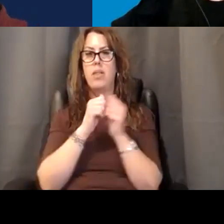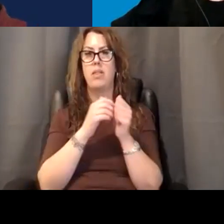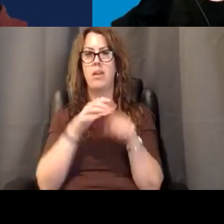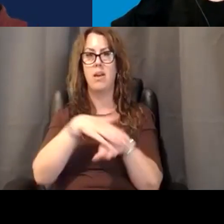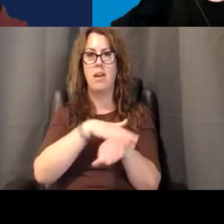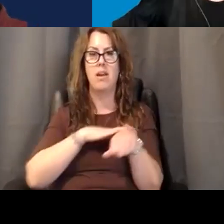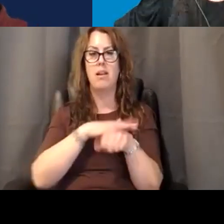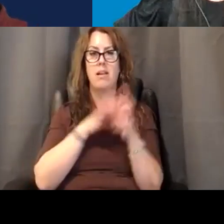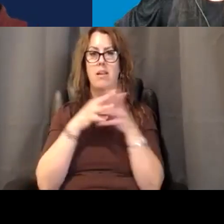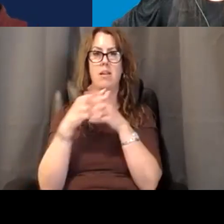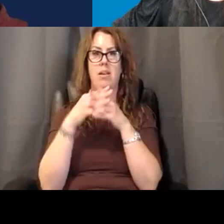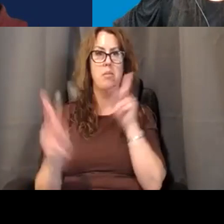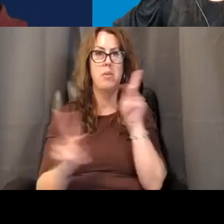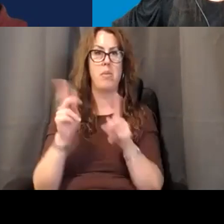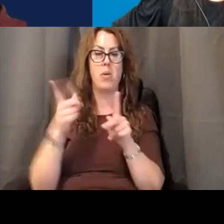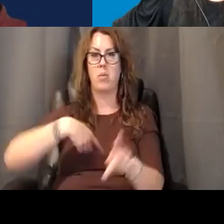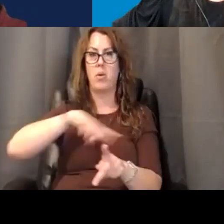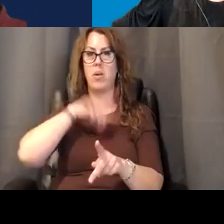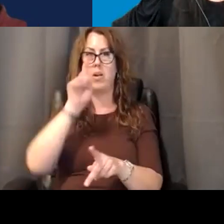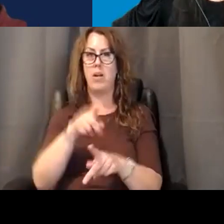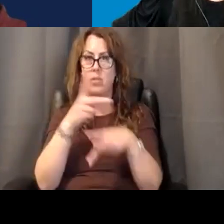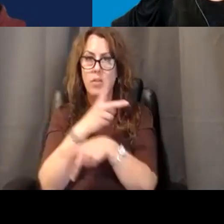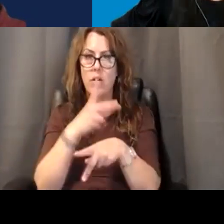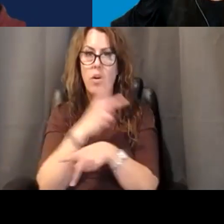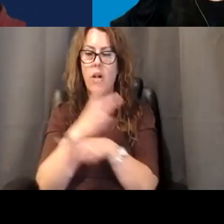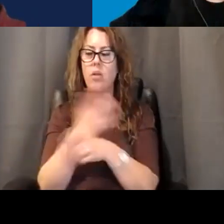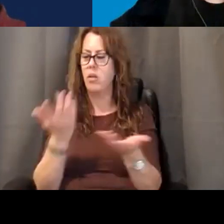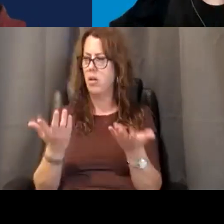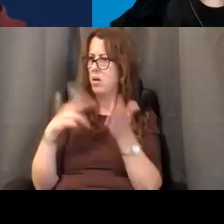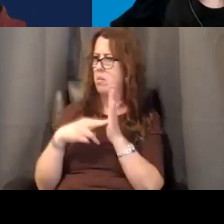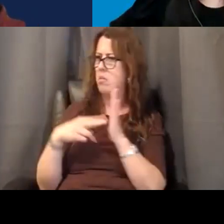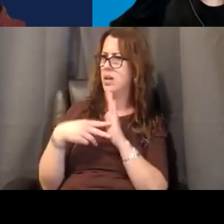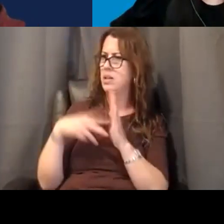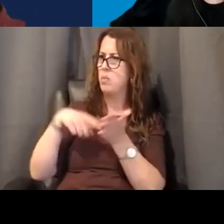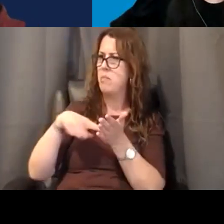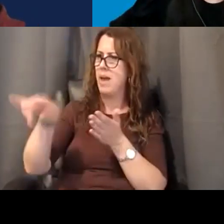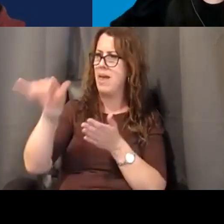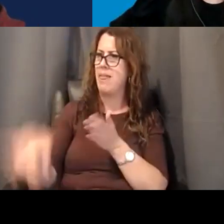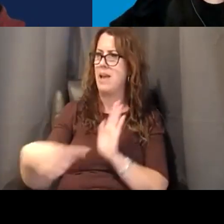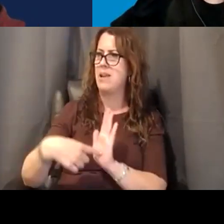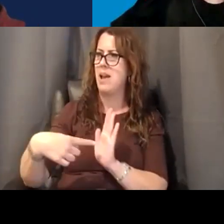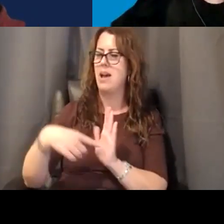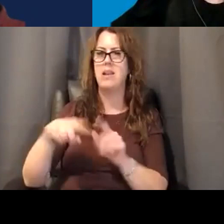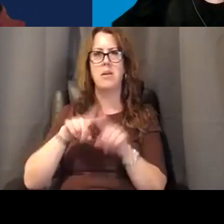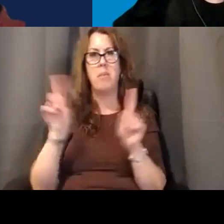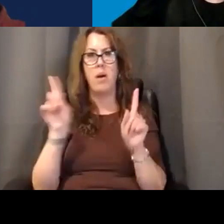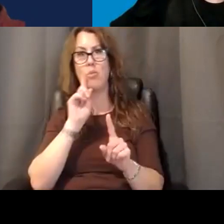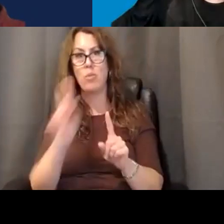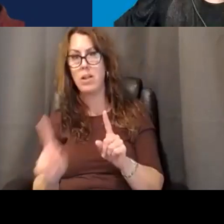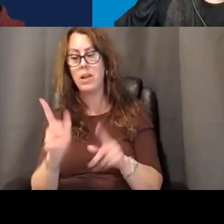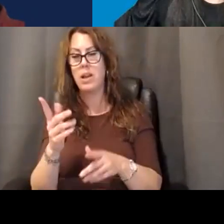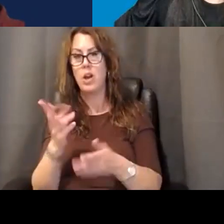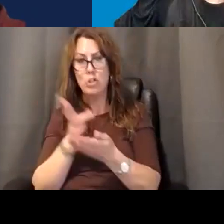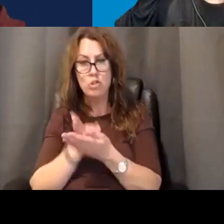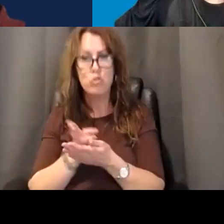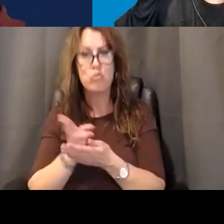into that space, right? And really figure out, what does it mean to pay these debts in a way that we know there's never going to be true reconciliation, but